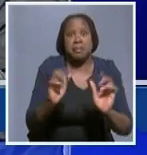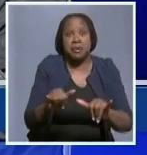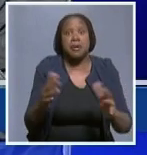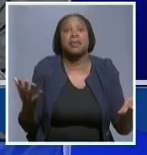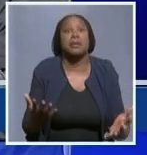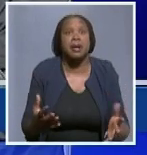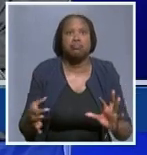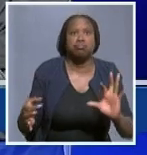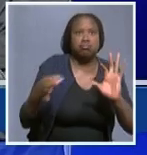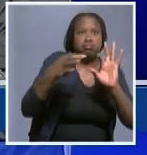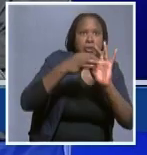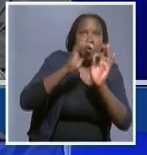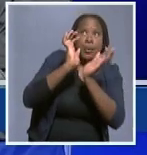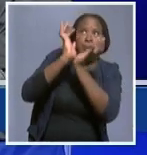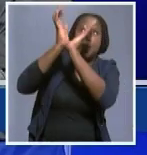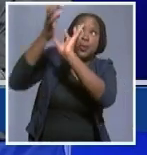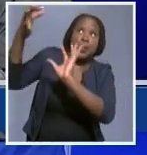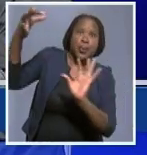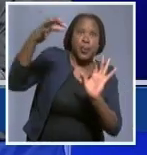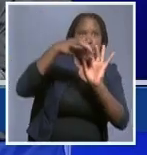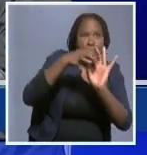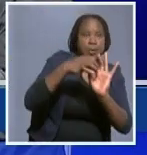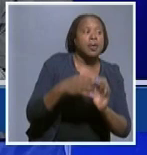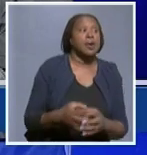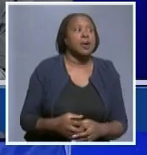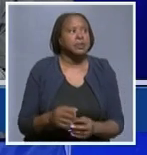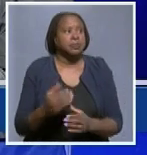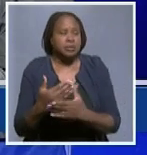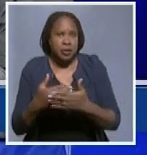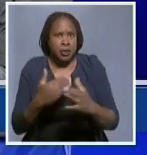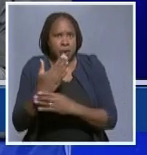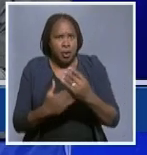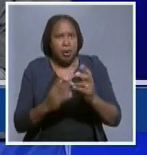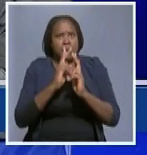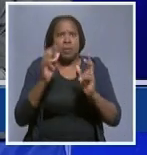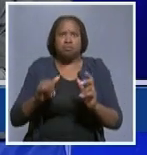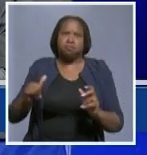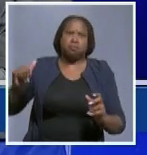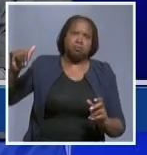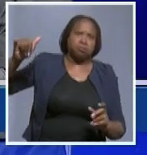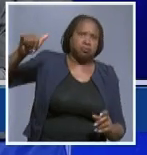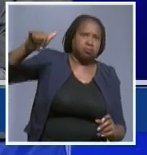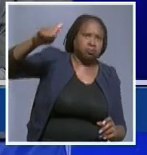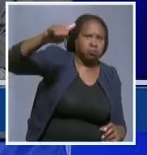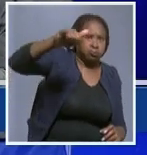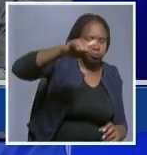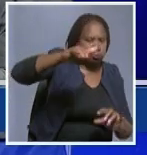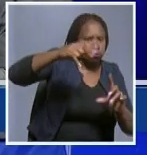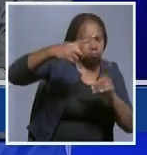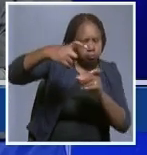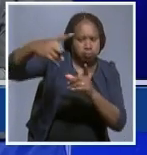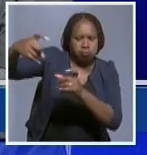and so on. Now, the old method is that people normally take a plane and fly across the whole country to take pictures.